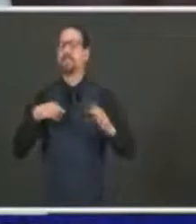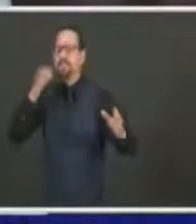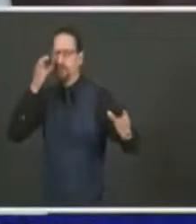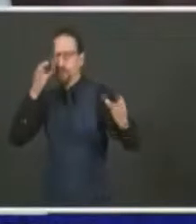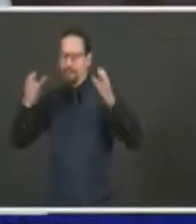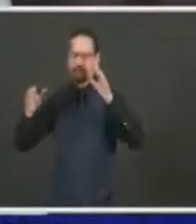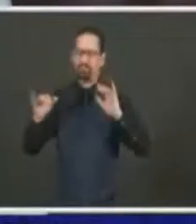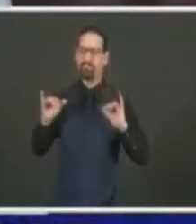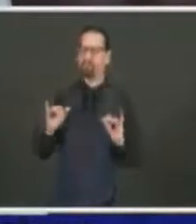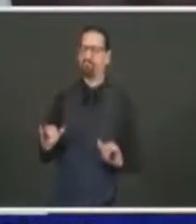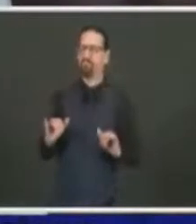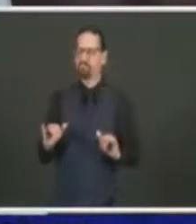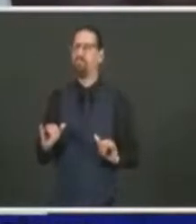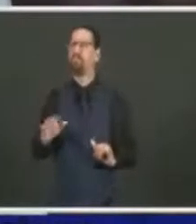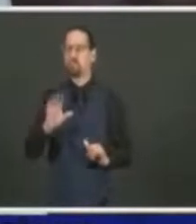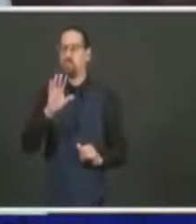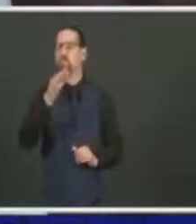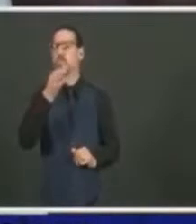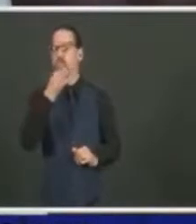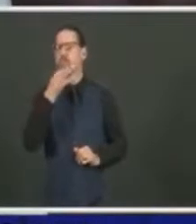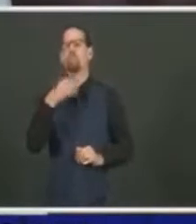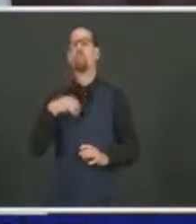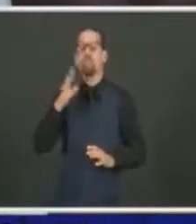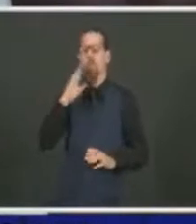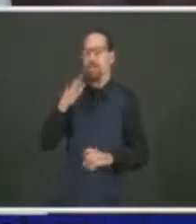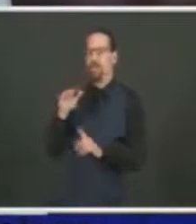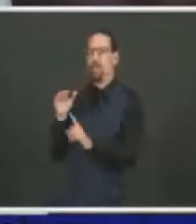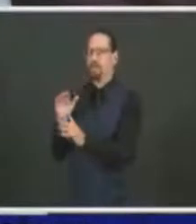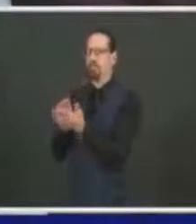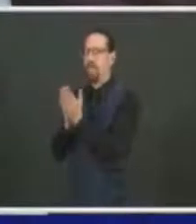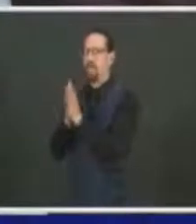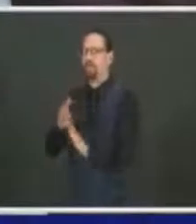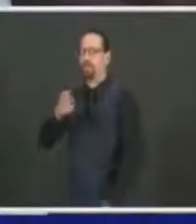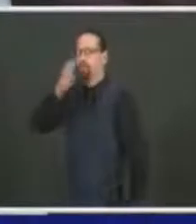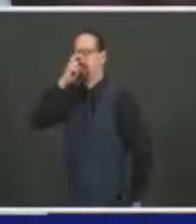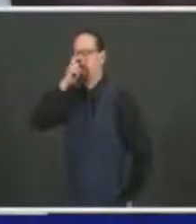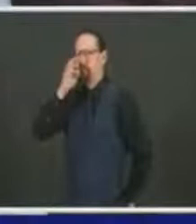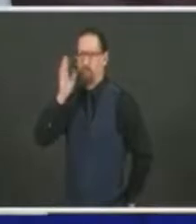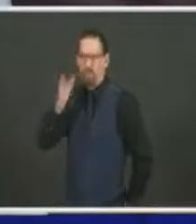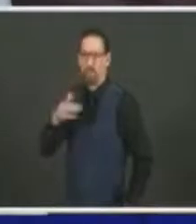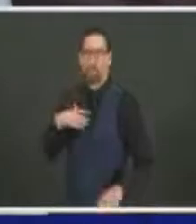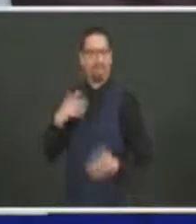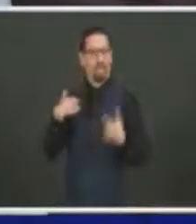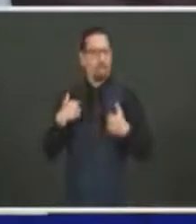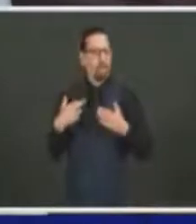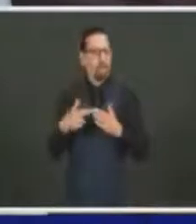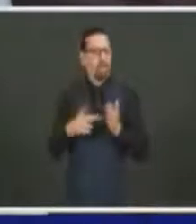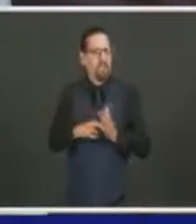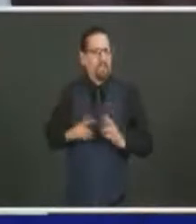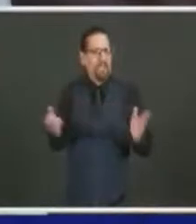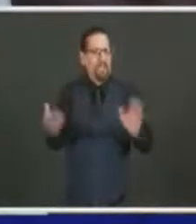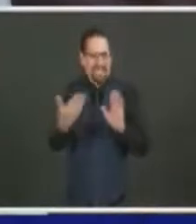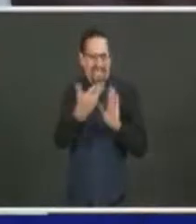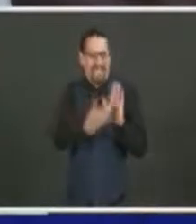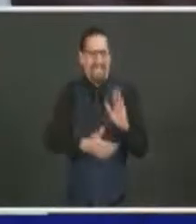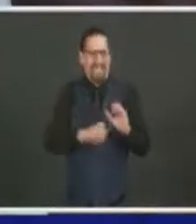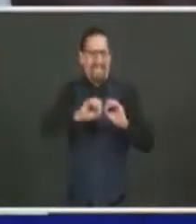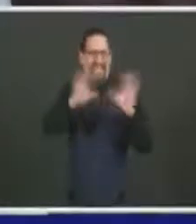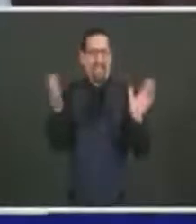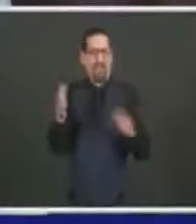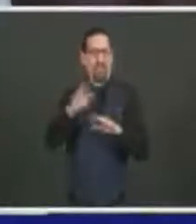to increase compliance. So right now, we're doing what you say. We have the rules, they're crystal clear, they're